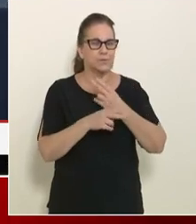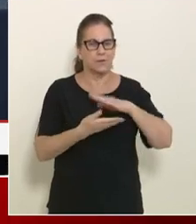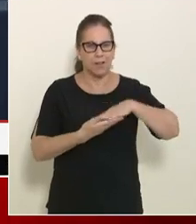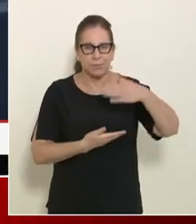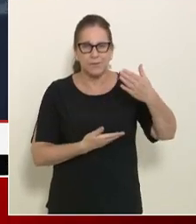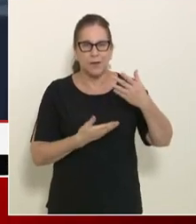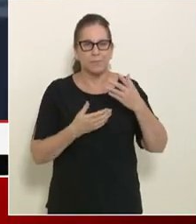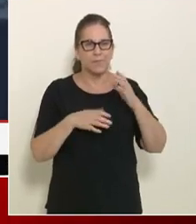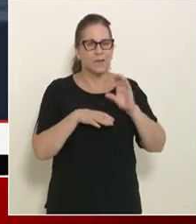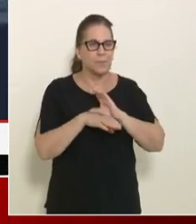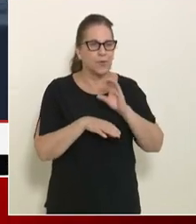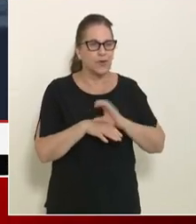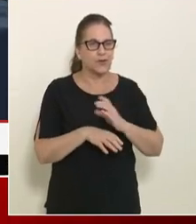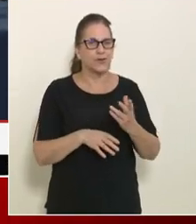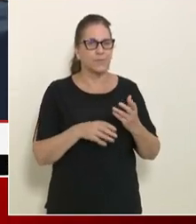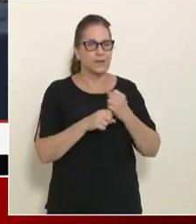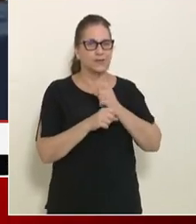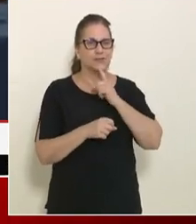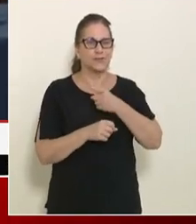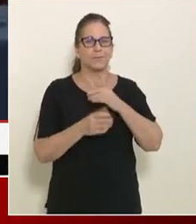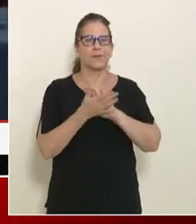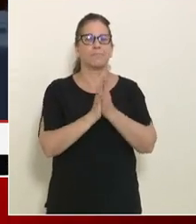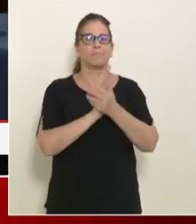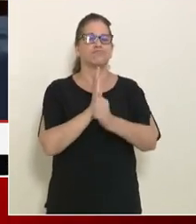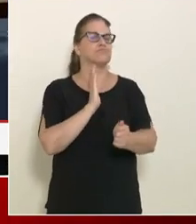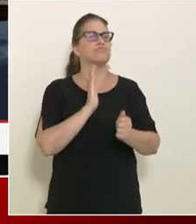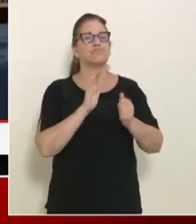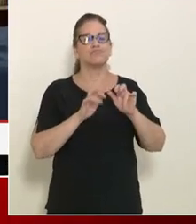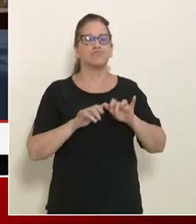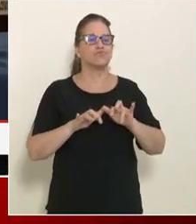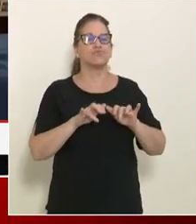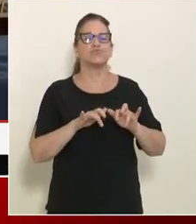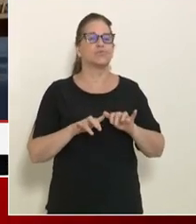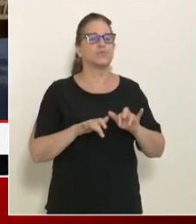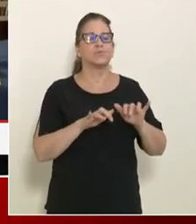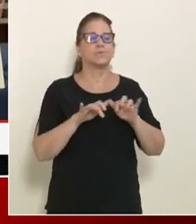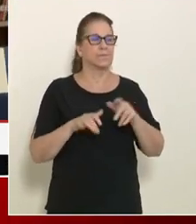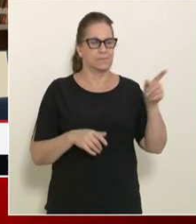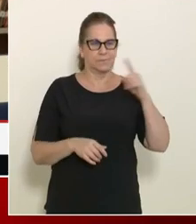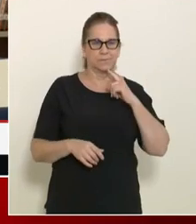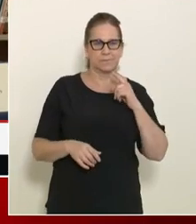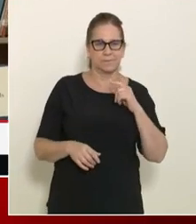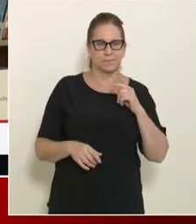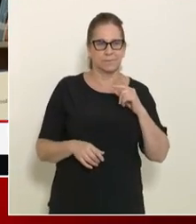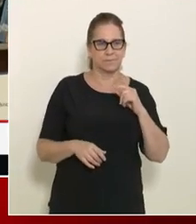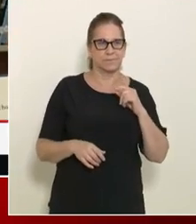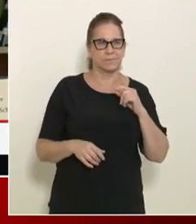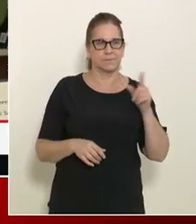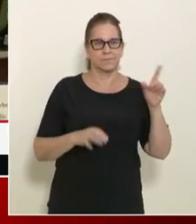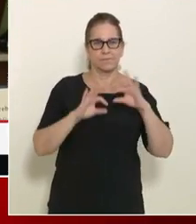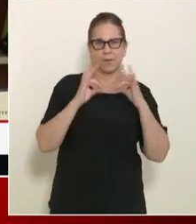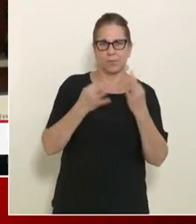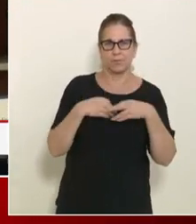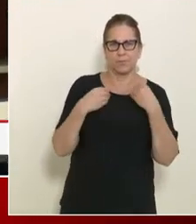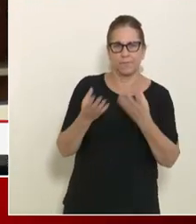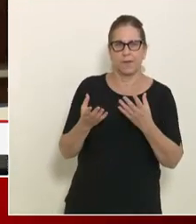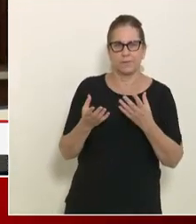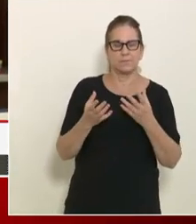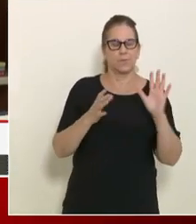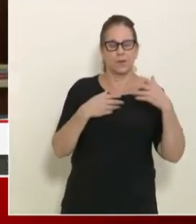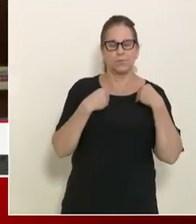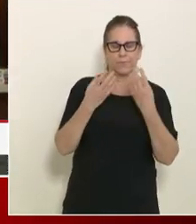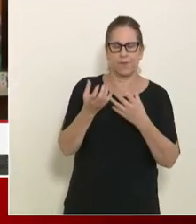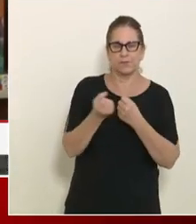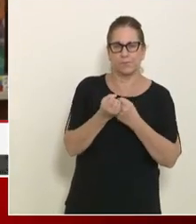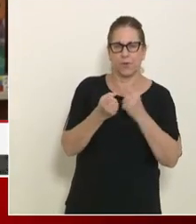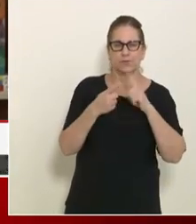bolstered and built out our family supports for technology. So there are hotlines